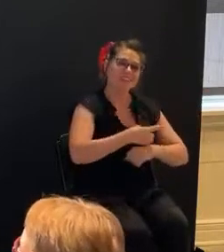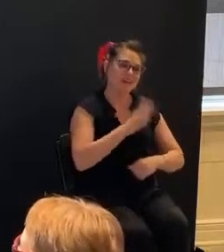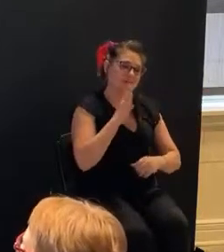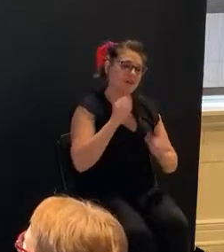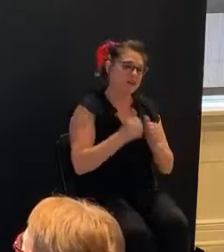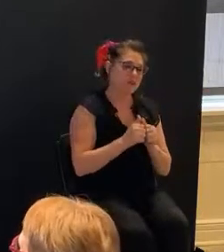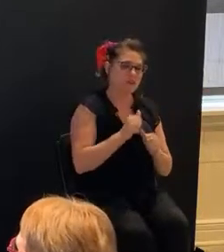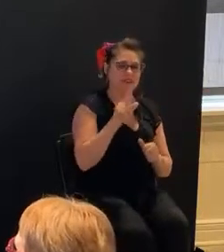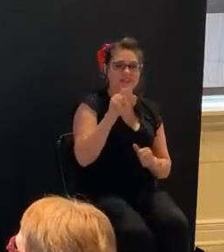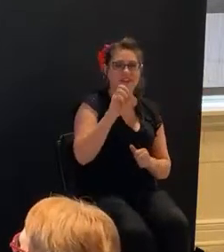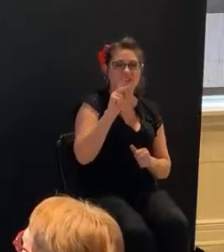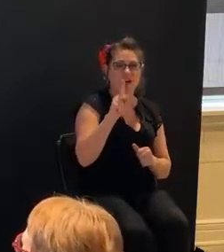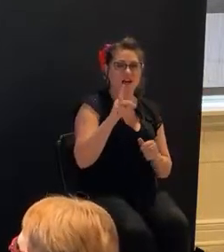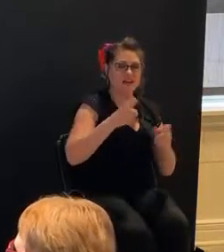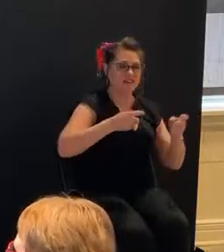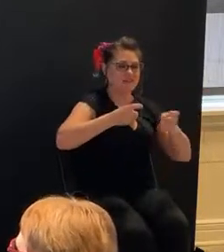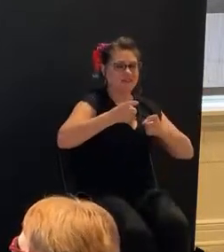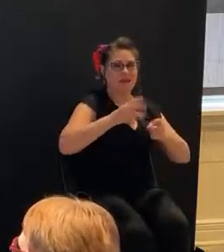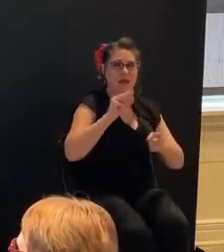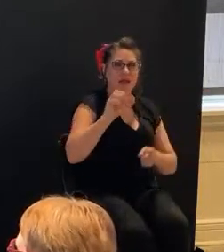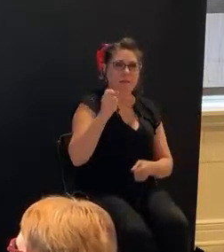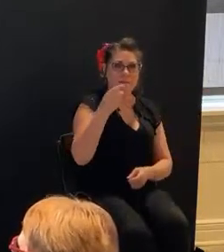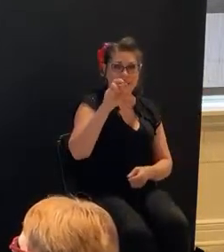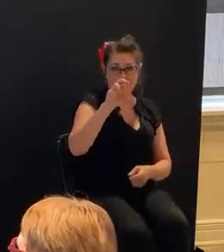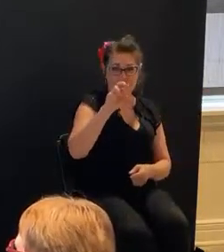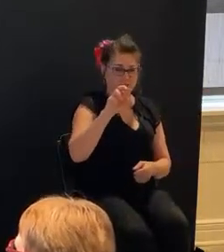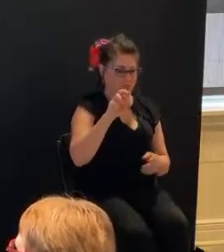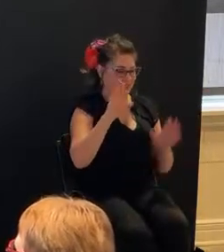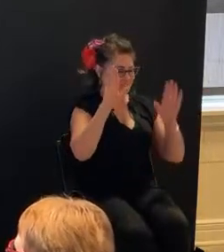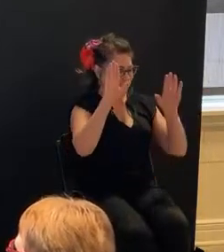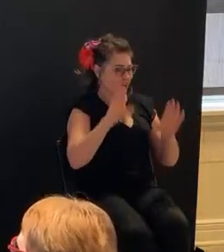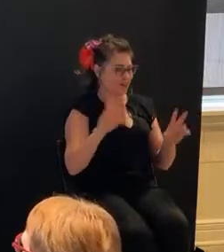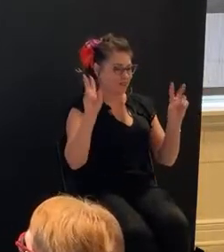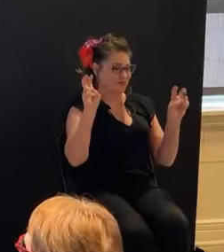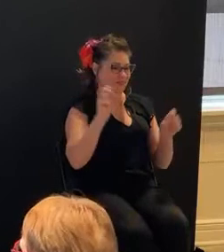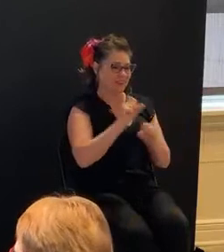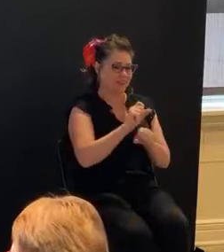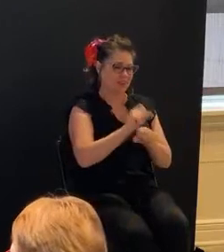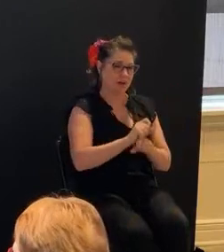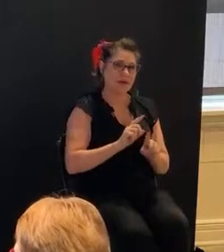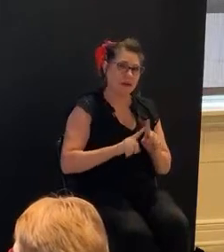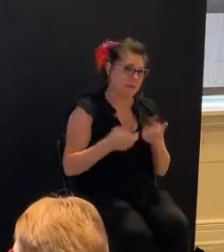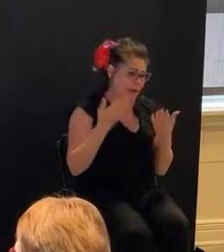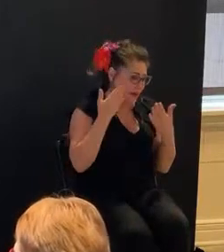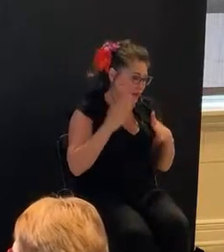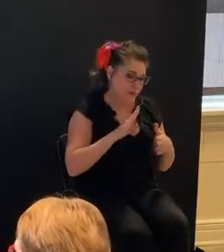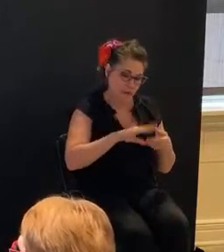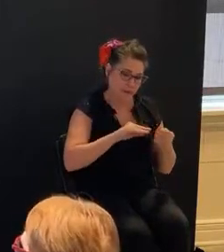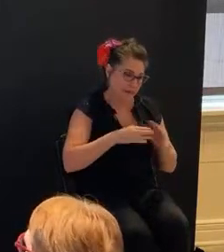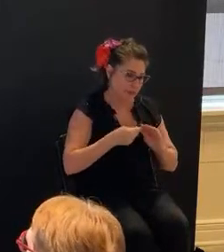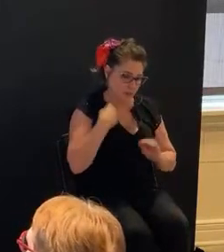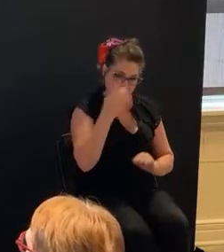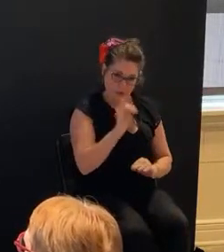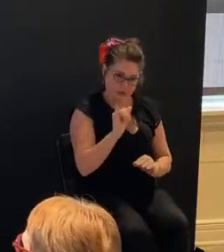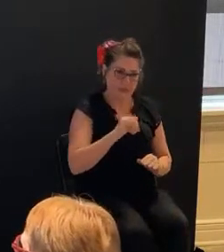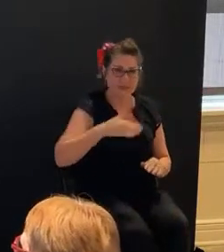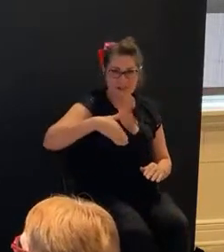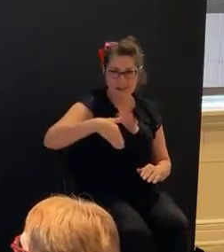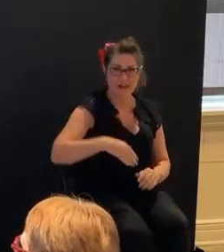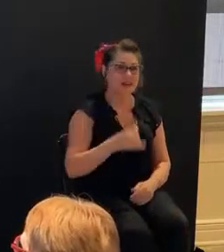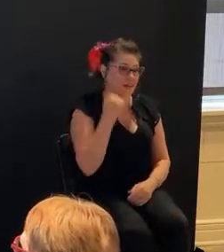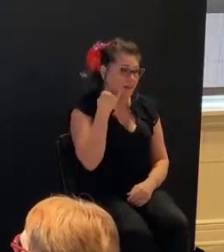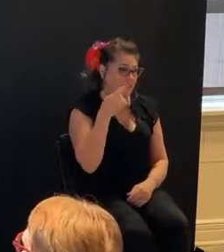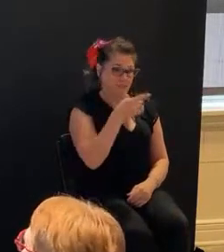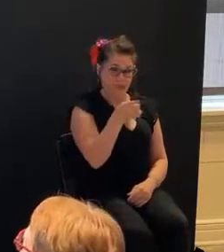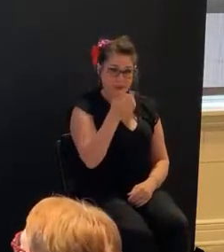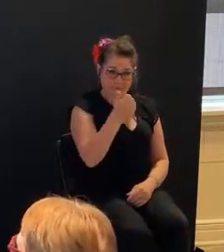has to be the greatest job title ever. But I still don't know what the story's going to be about. So if any of you have any ideas, let